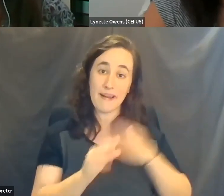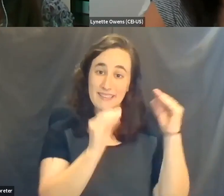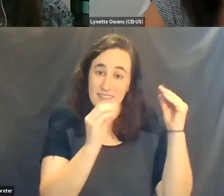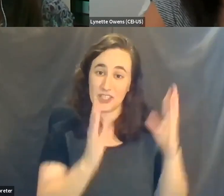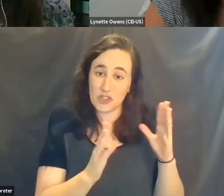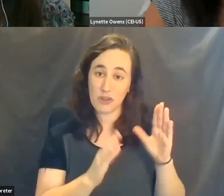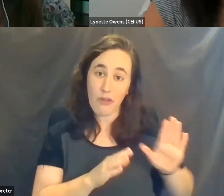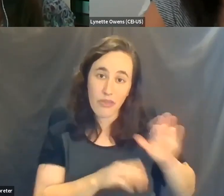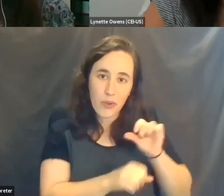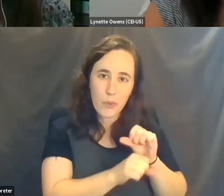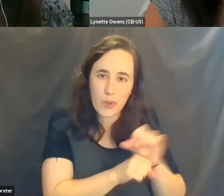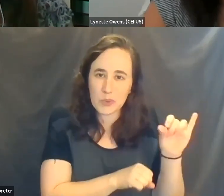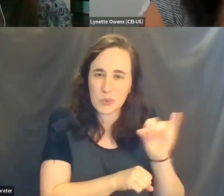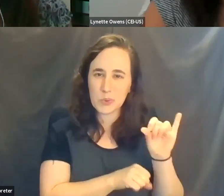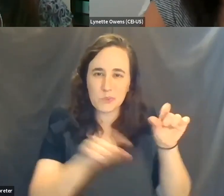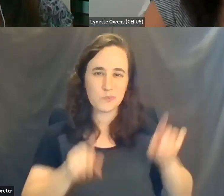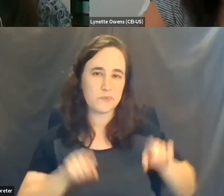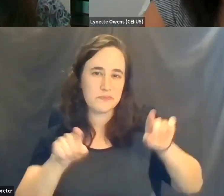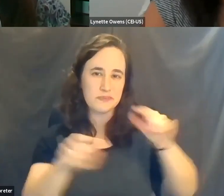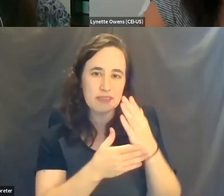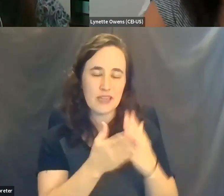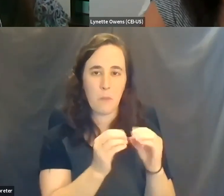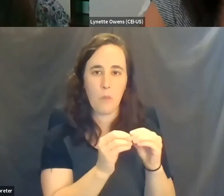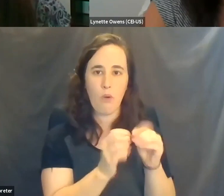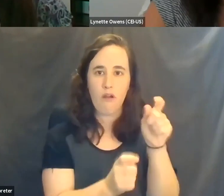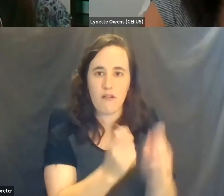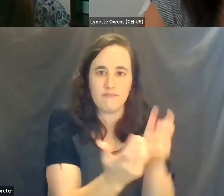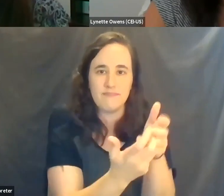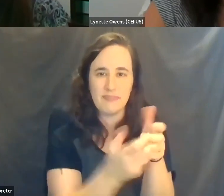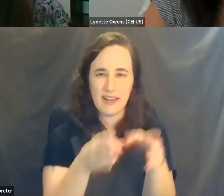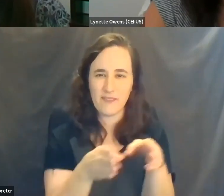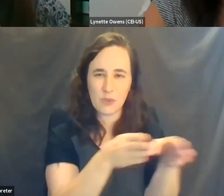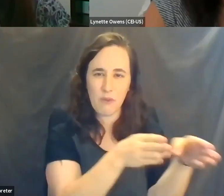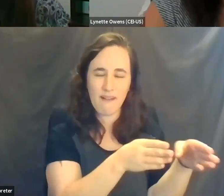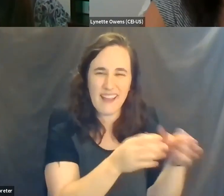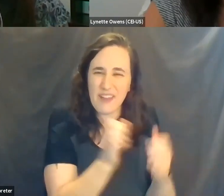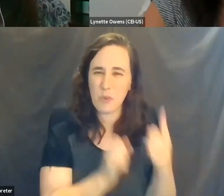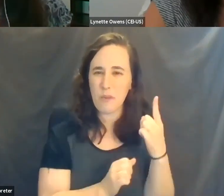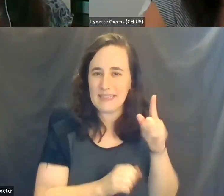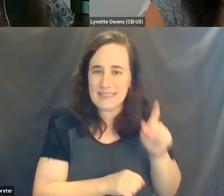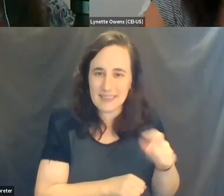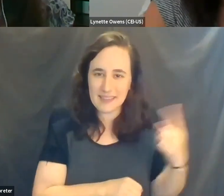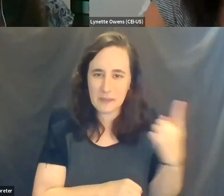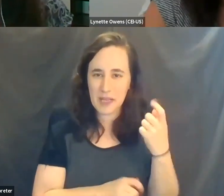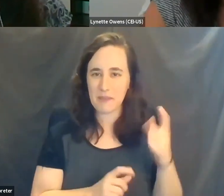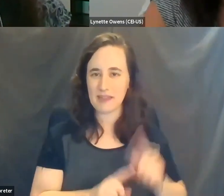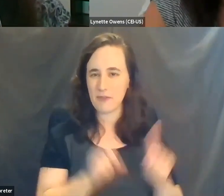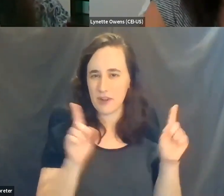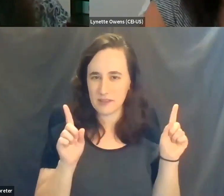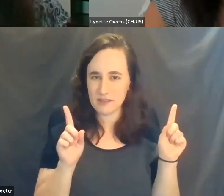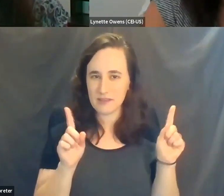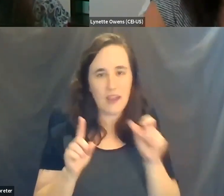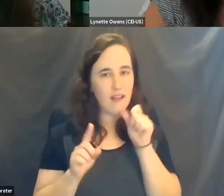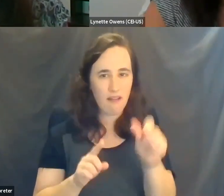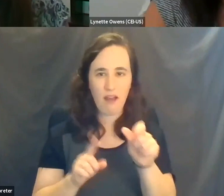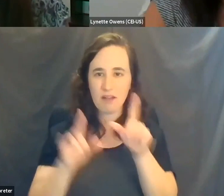students. A lot of individualized, like everyone needed something different in this situation. And that was very